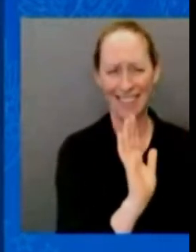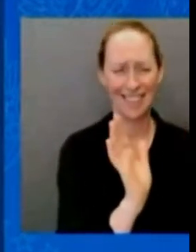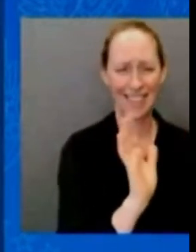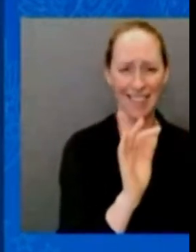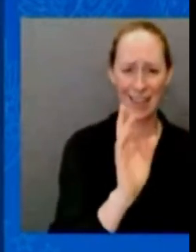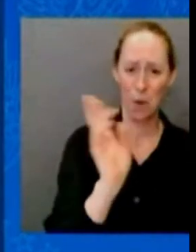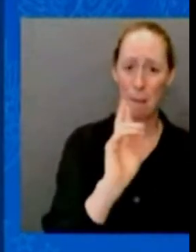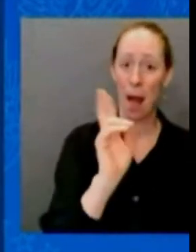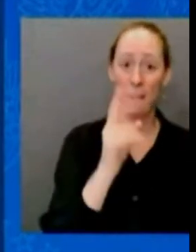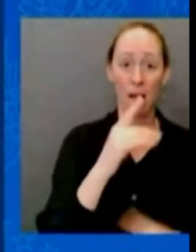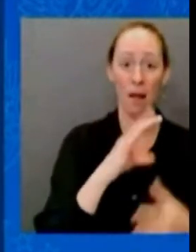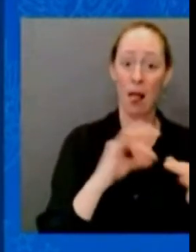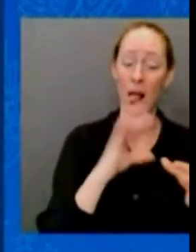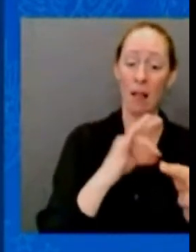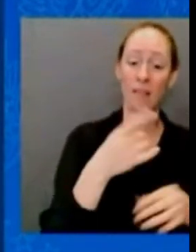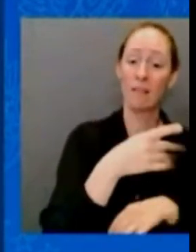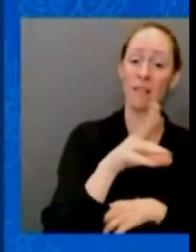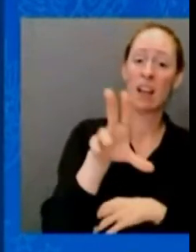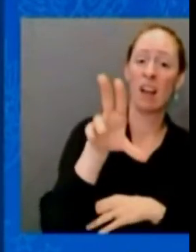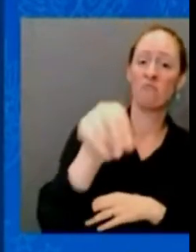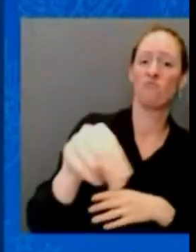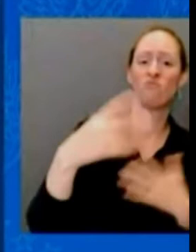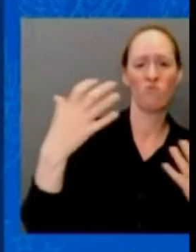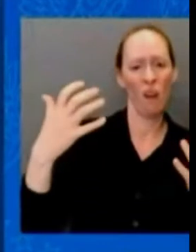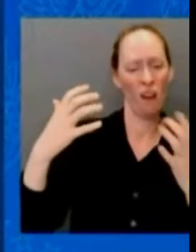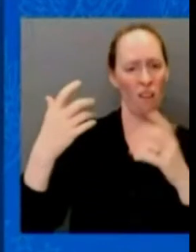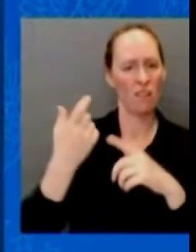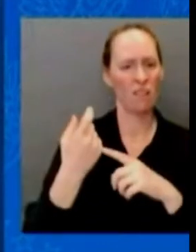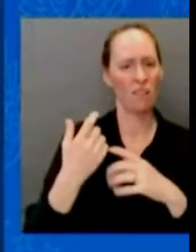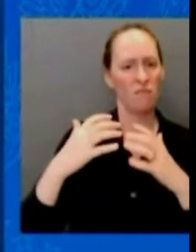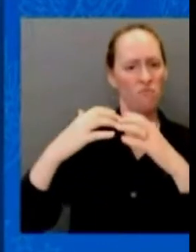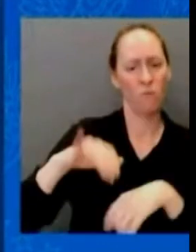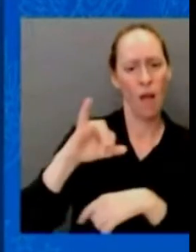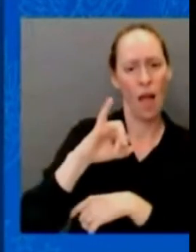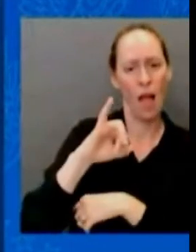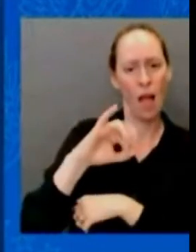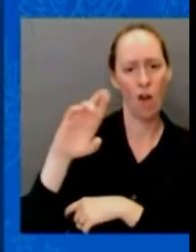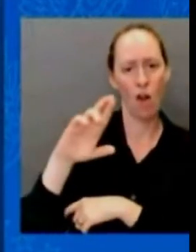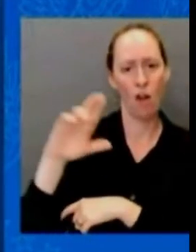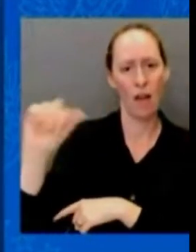This year, the deficit under our leadership is falling by